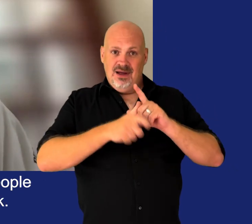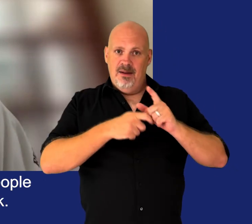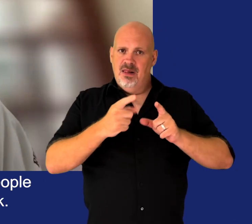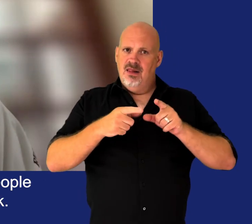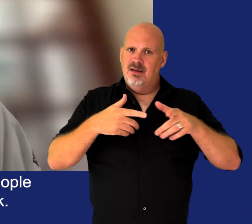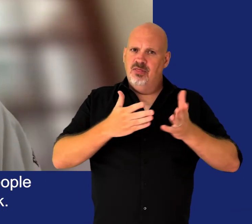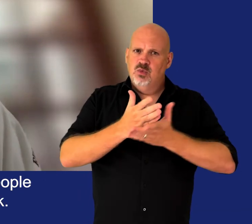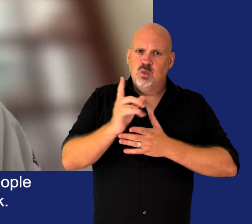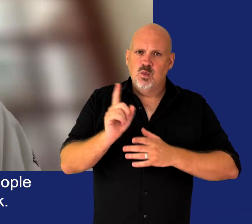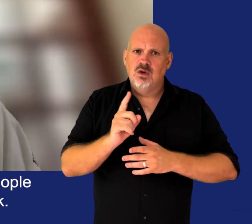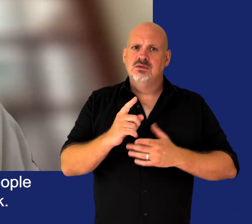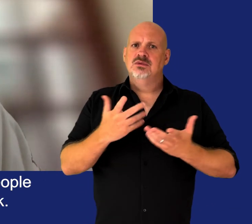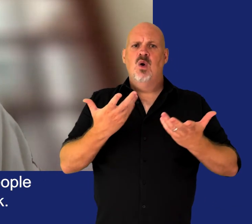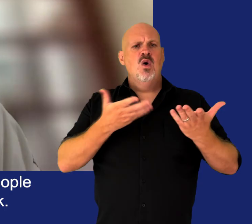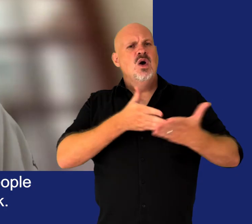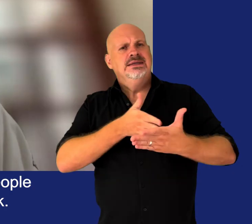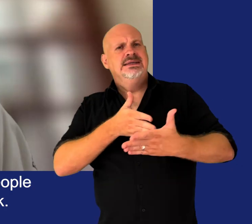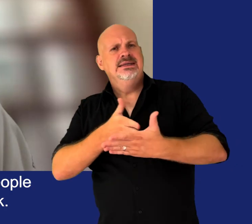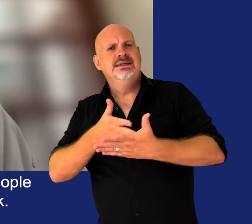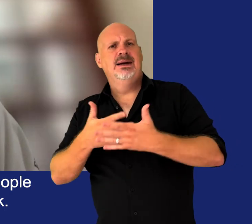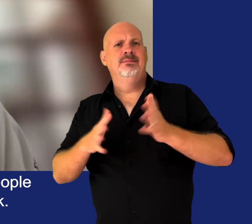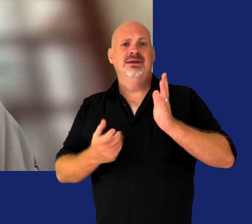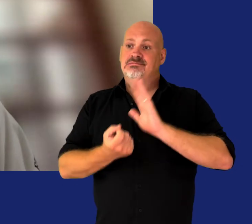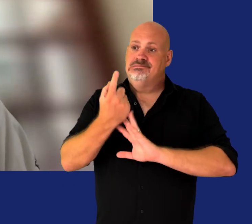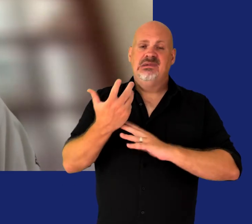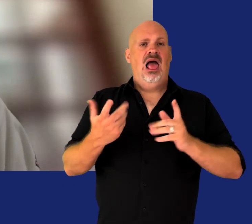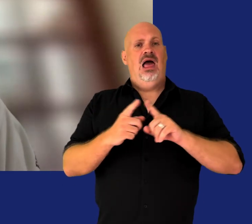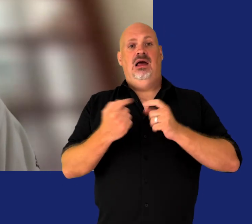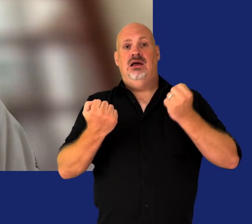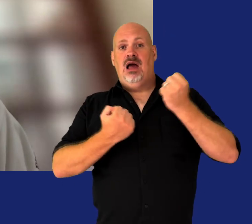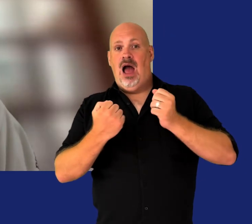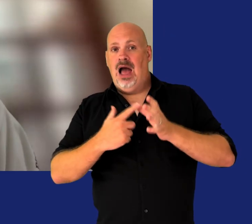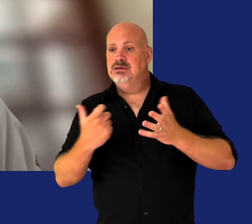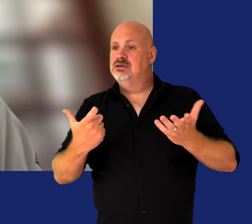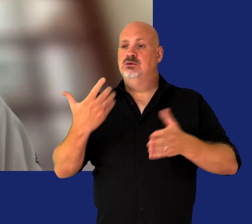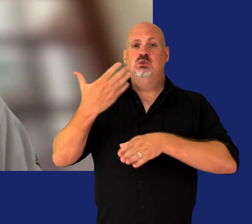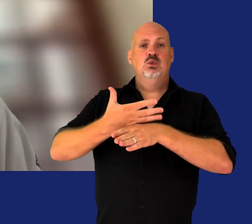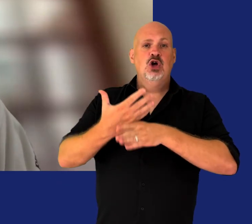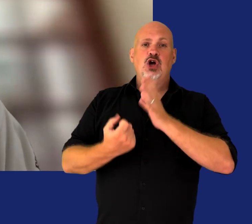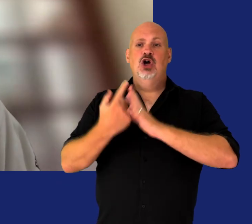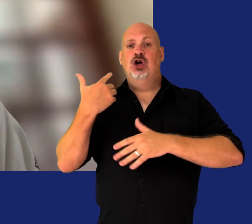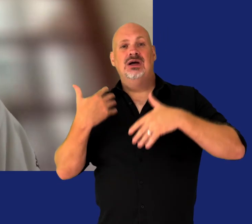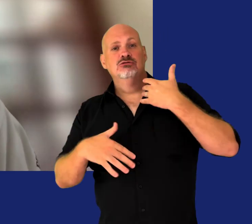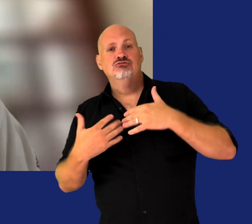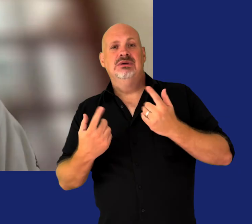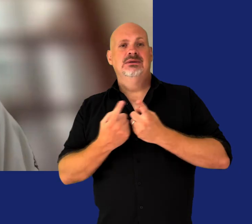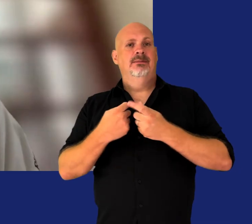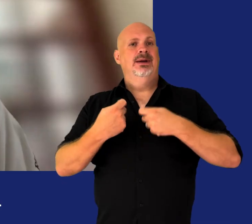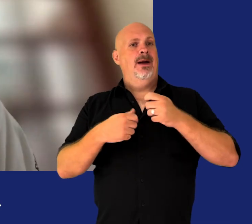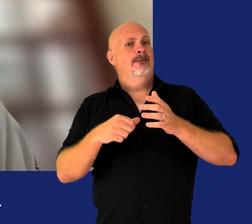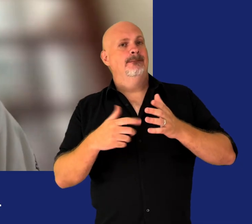through, or people that have had some sort of setback, be it a car accident or some sort of workplace